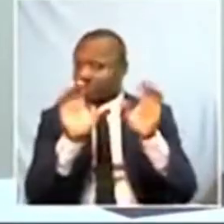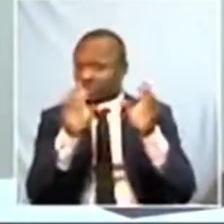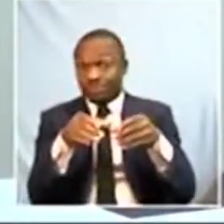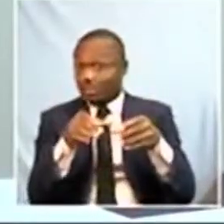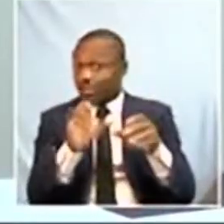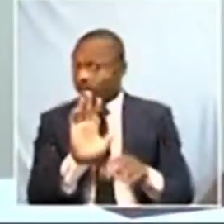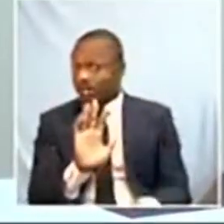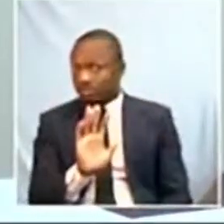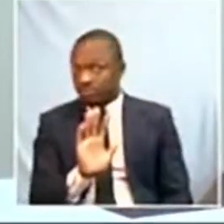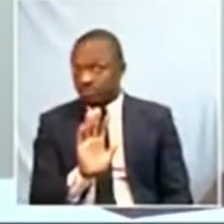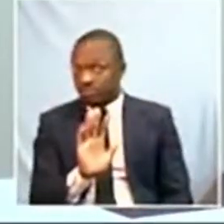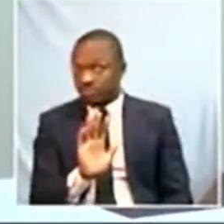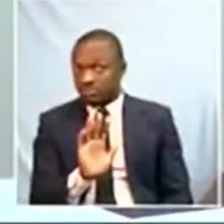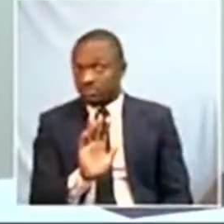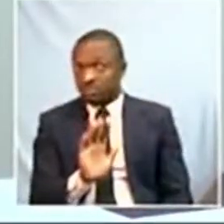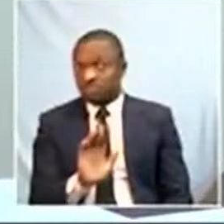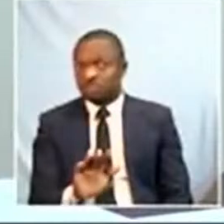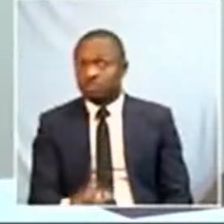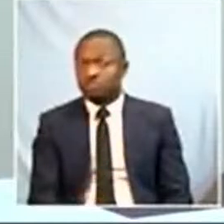committee.